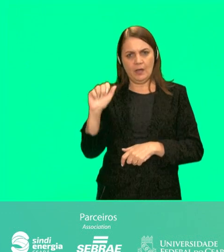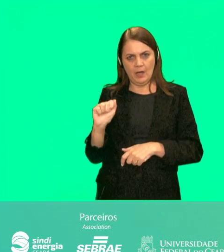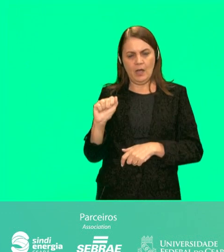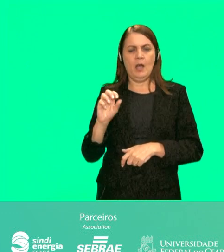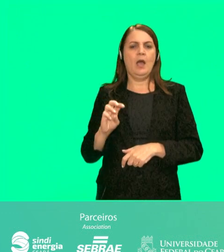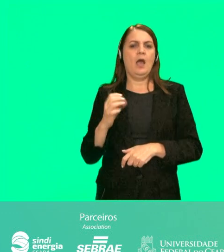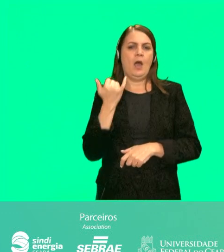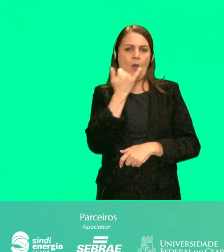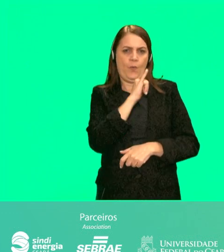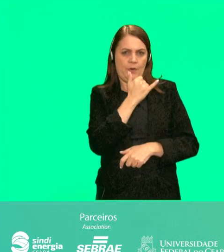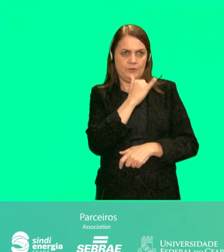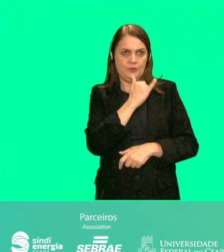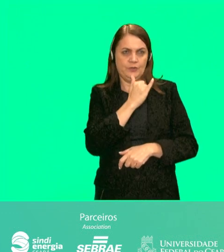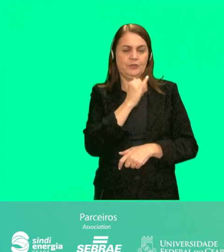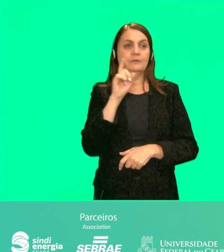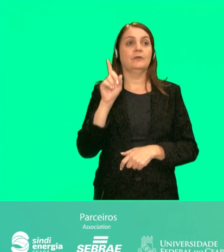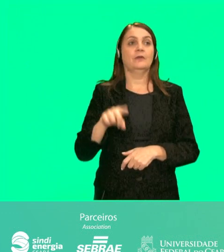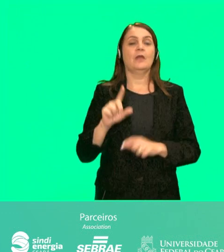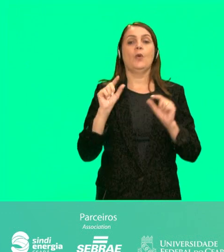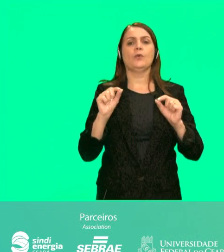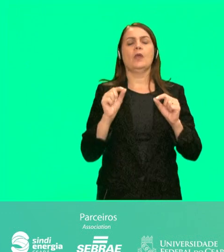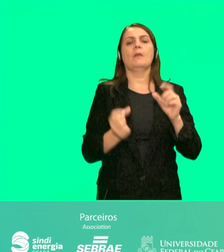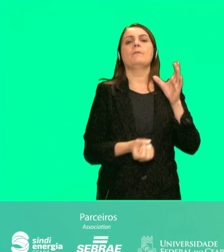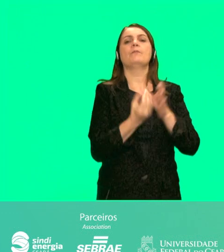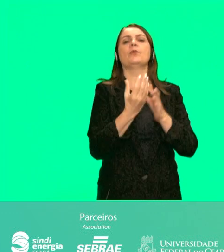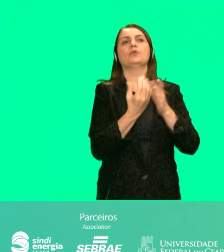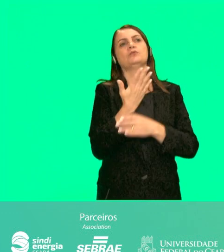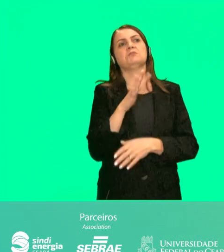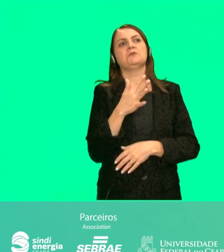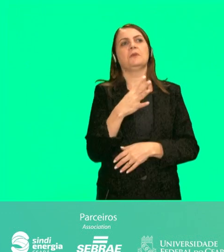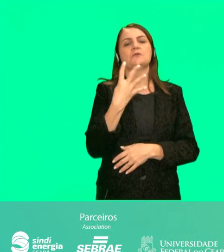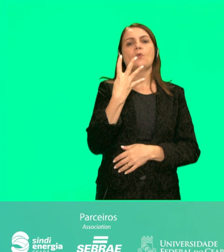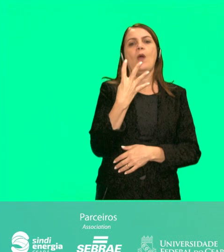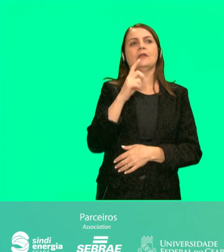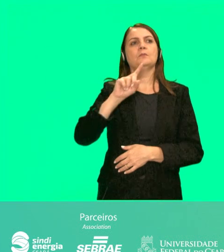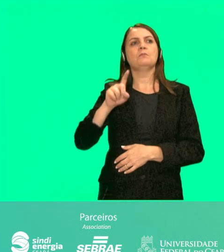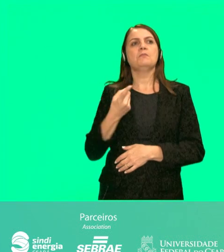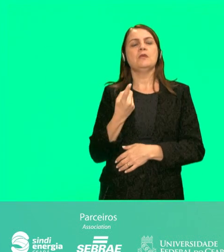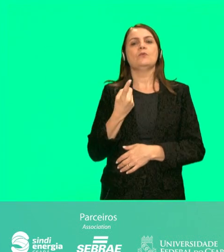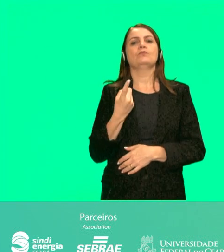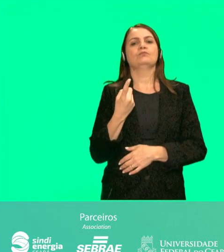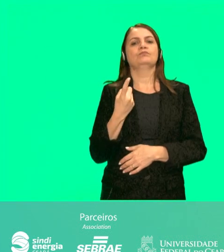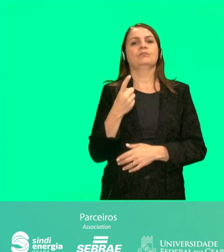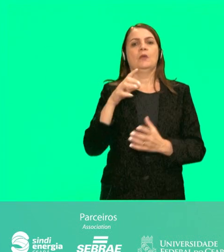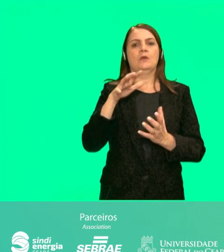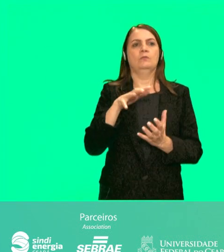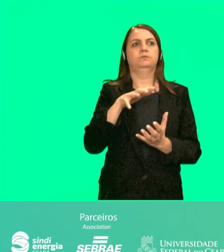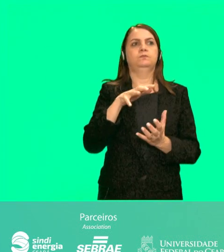electrical energy consumption that will normally produce